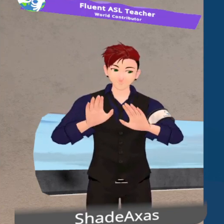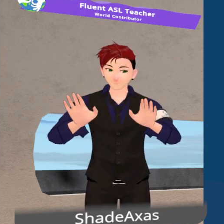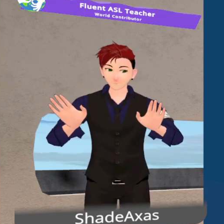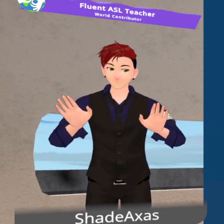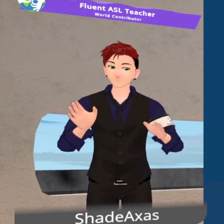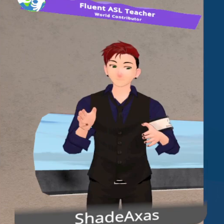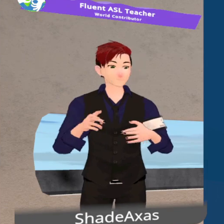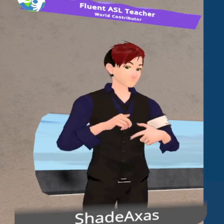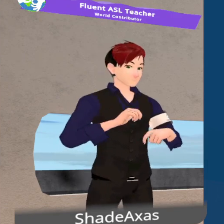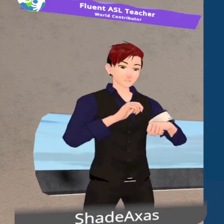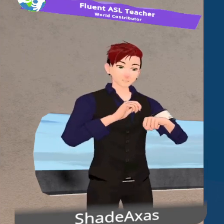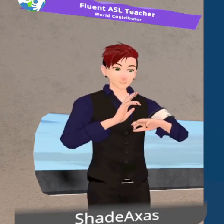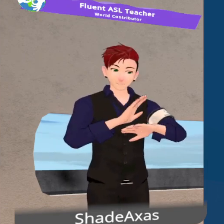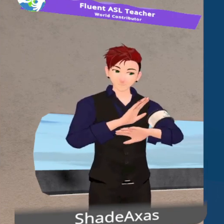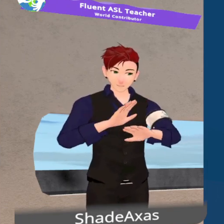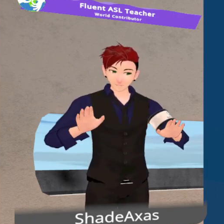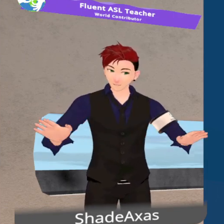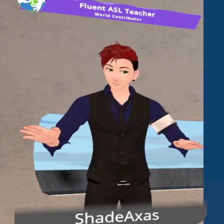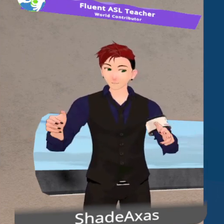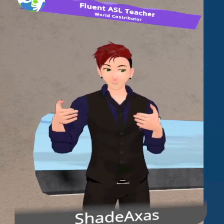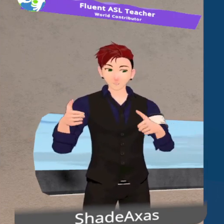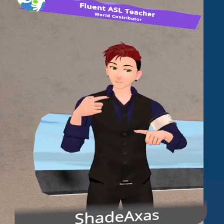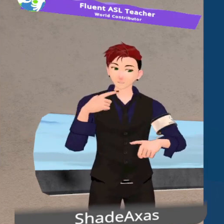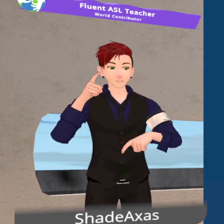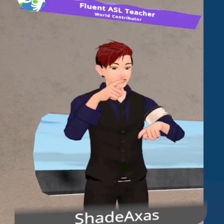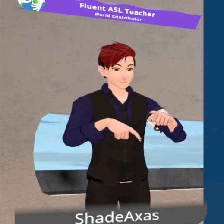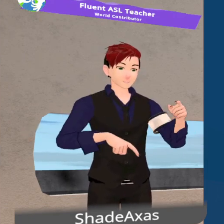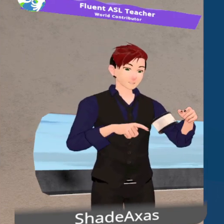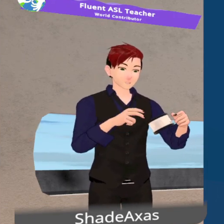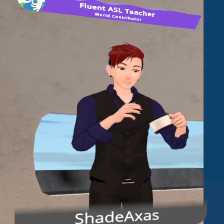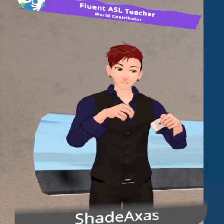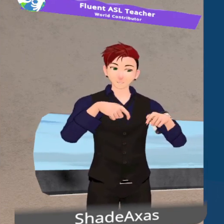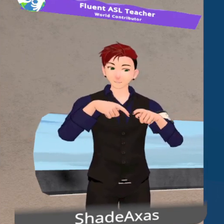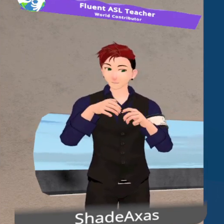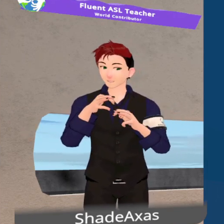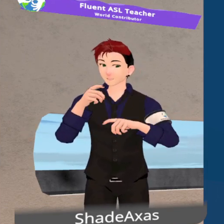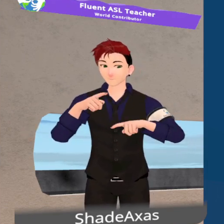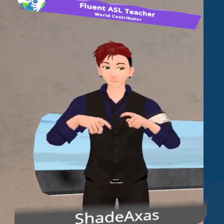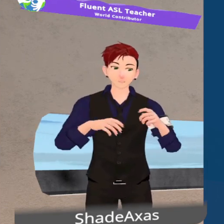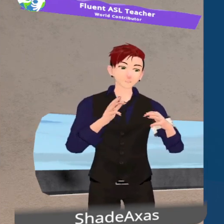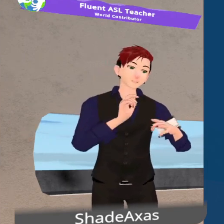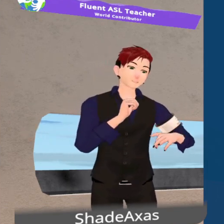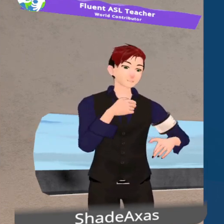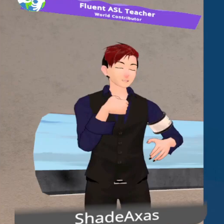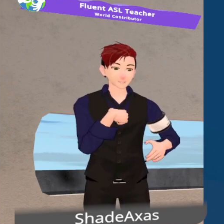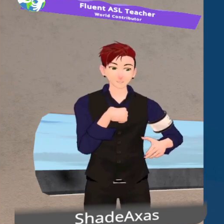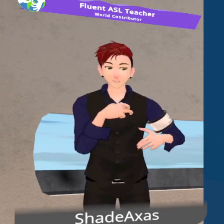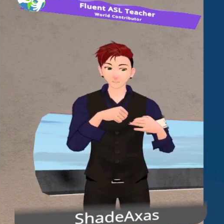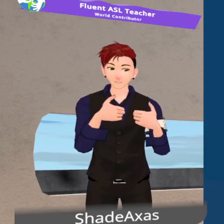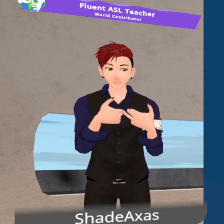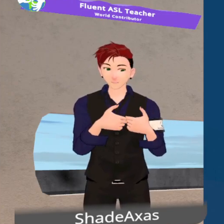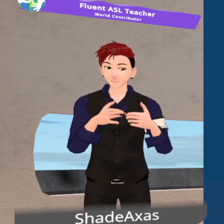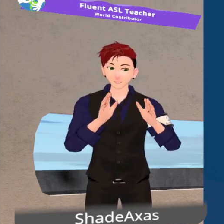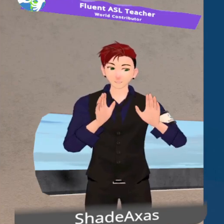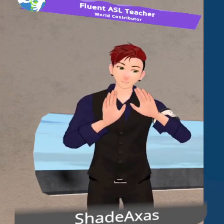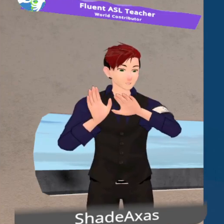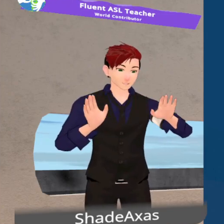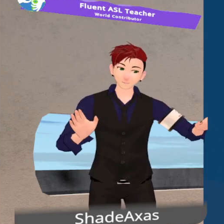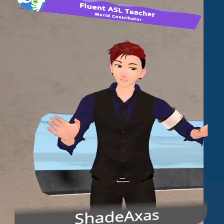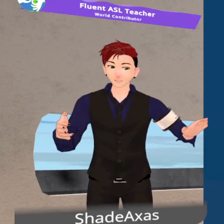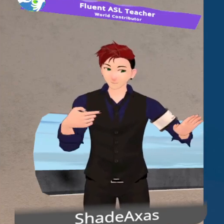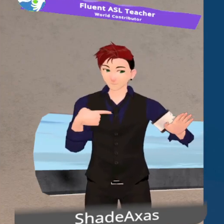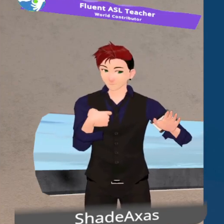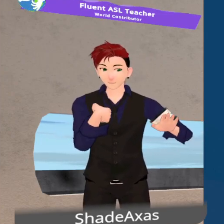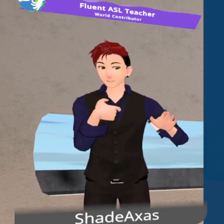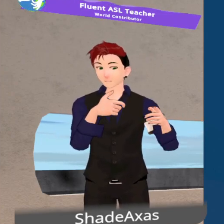mute. And it is in no way we're trying to say you can't be mute, you can't turn your voice off in game, all